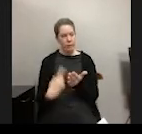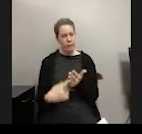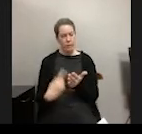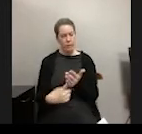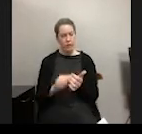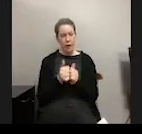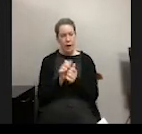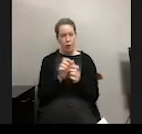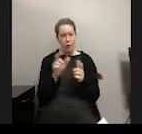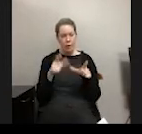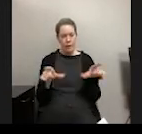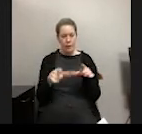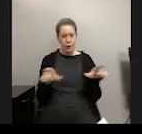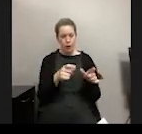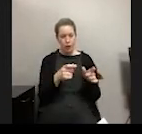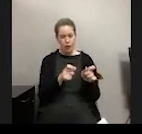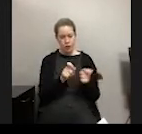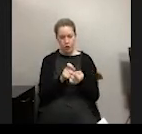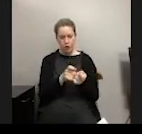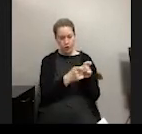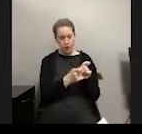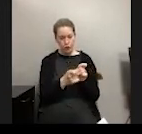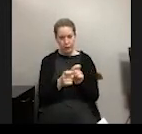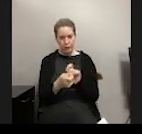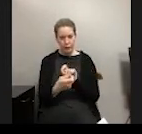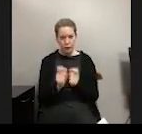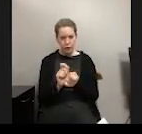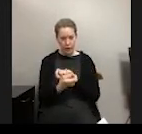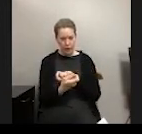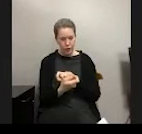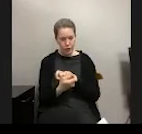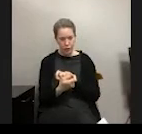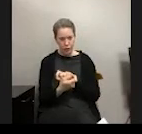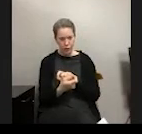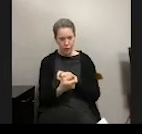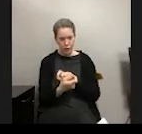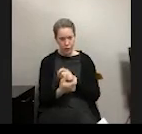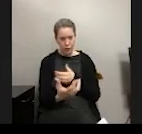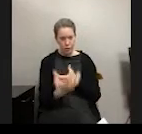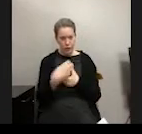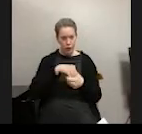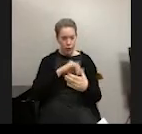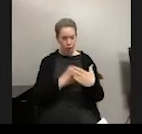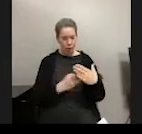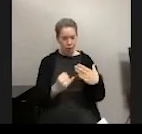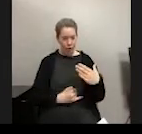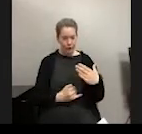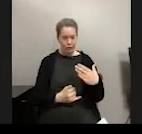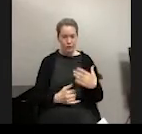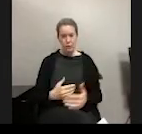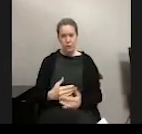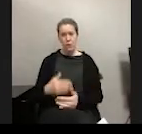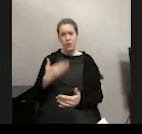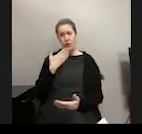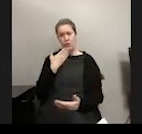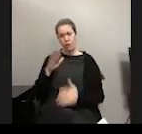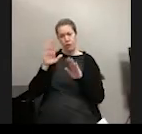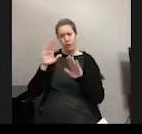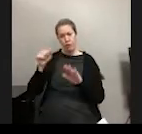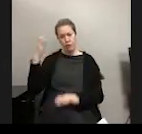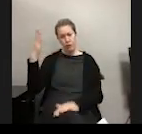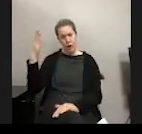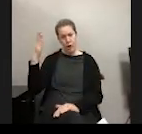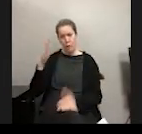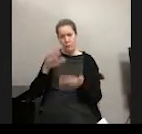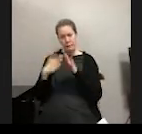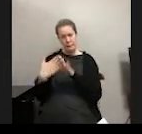public art, as well as the focus on bringing people in through mentorship. Great work to the City of Toronto, lots to look forward to, and